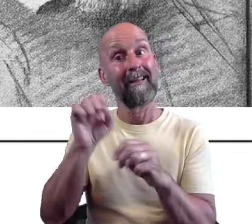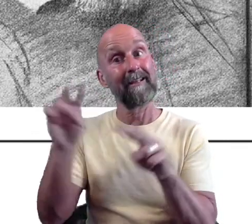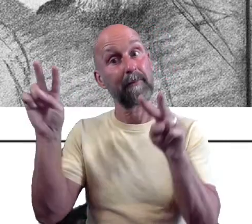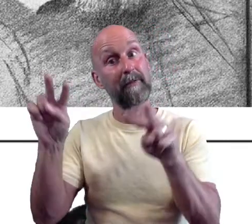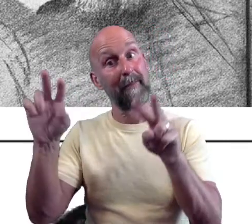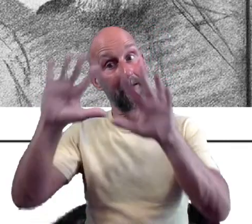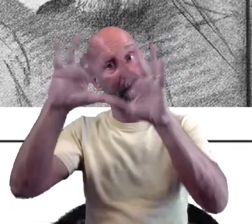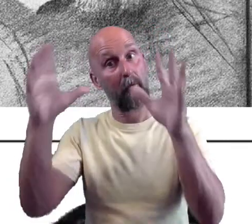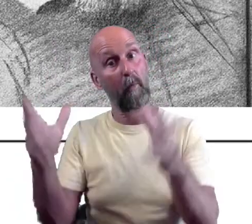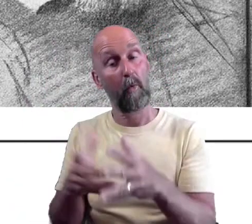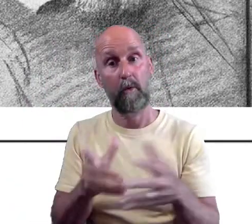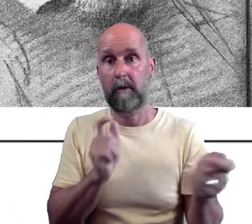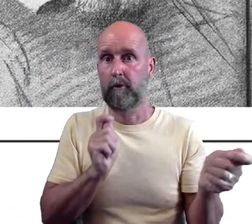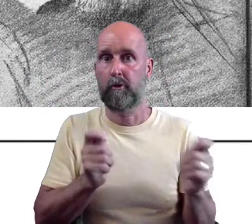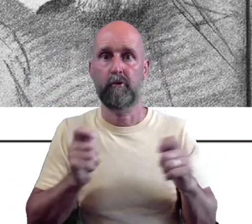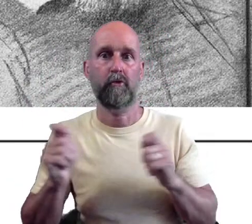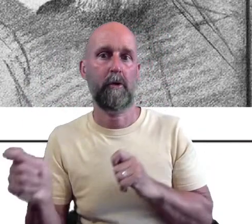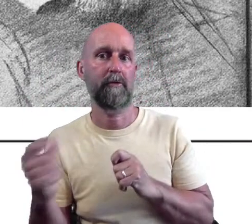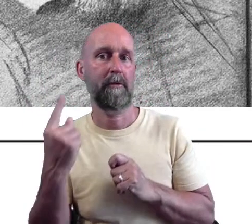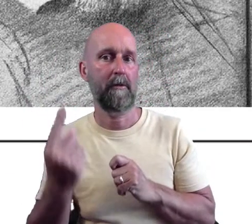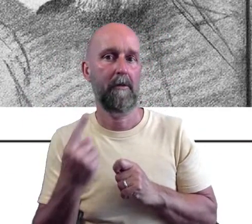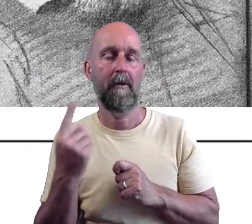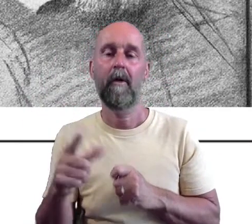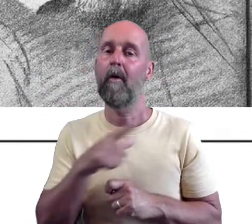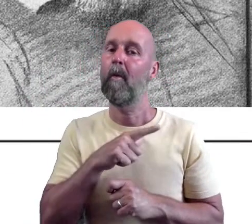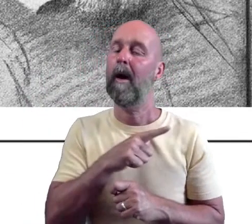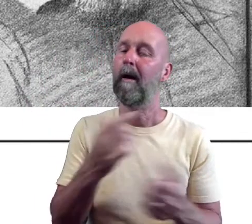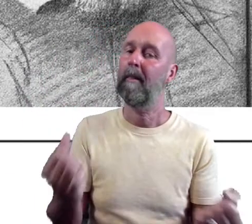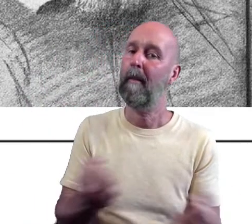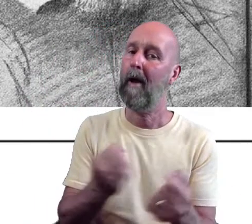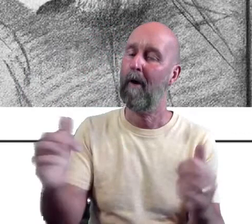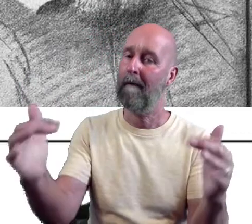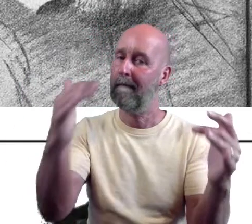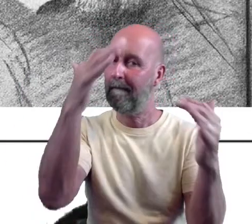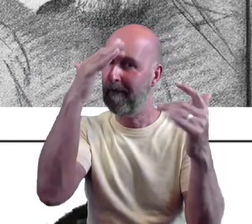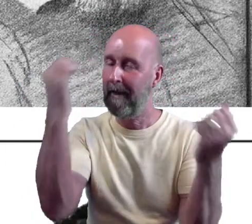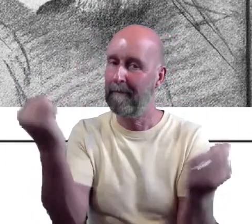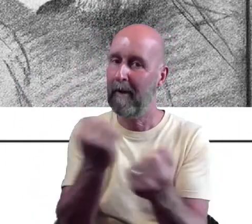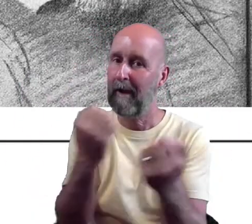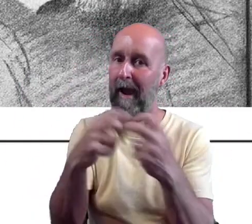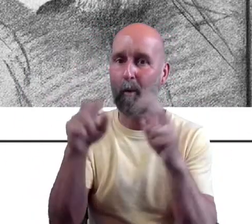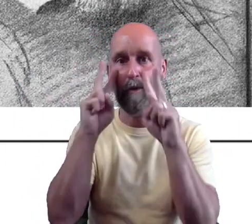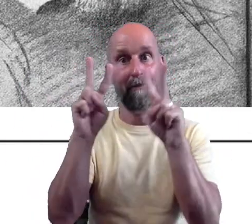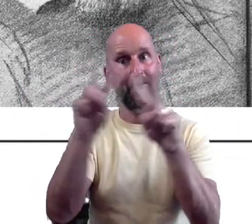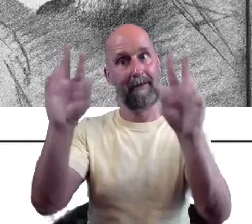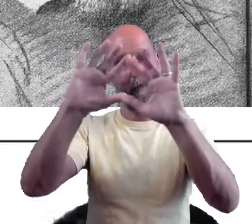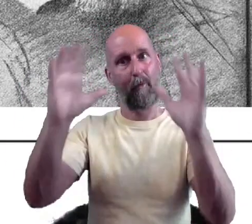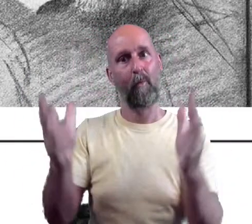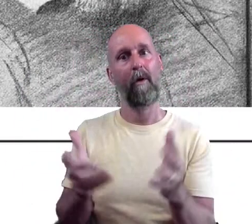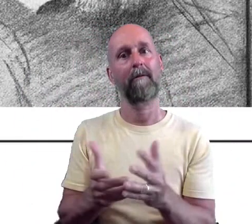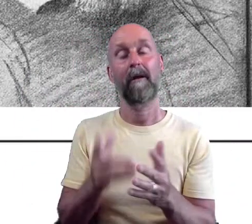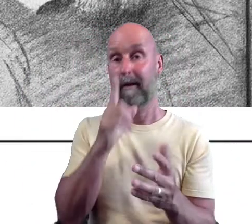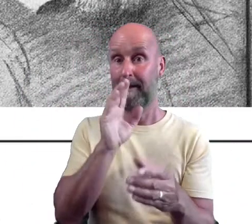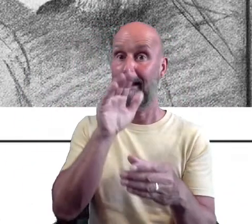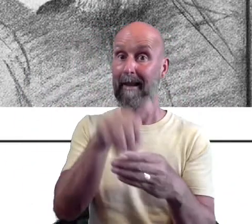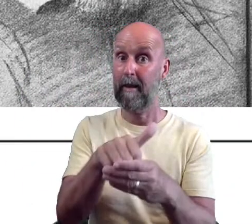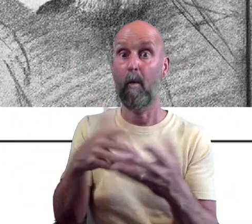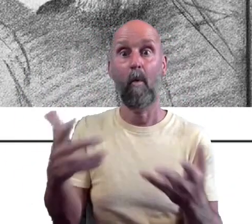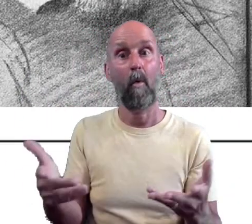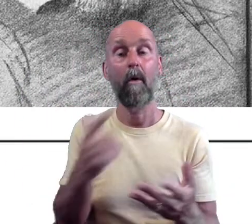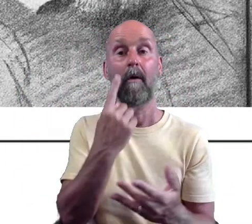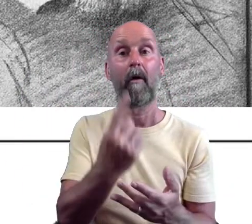changed. So it's ultimately about the power of the imagination in changing how we see the world, and it can be played in person or online using Street